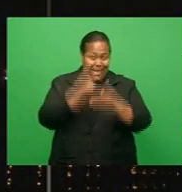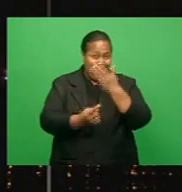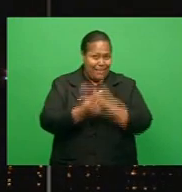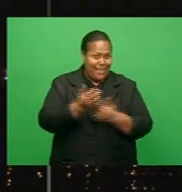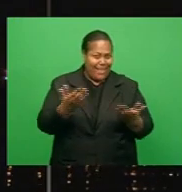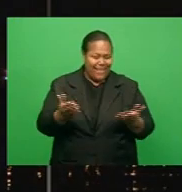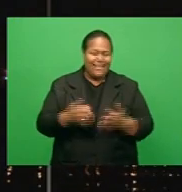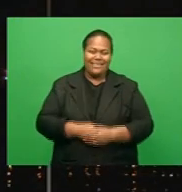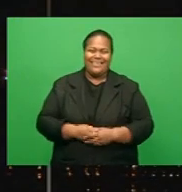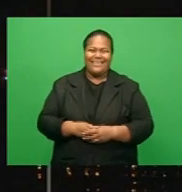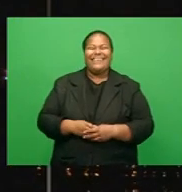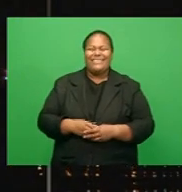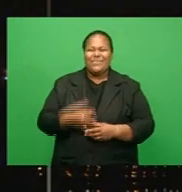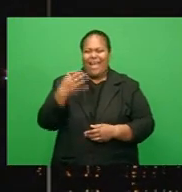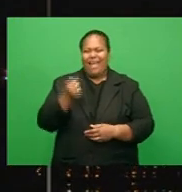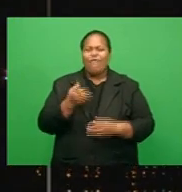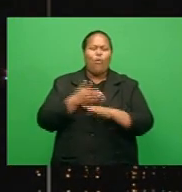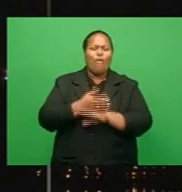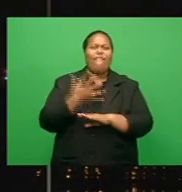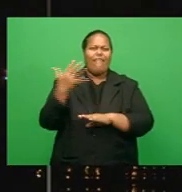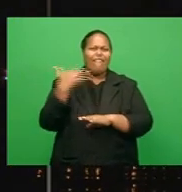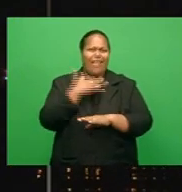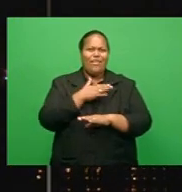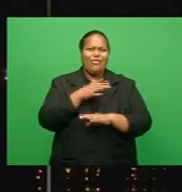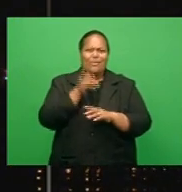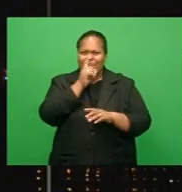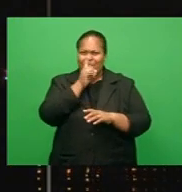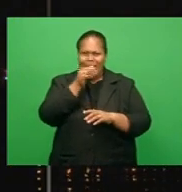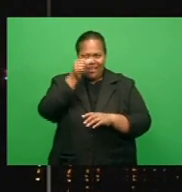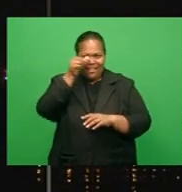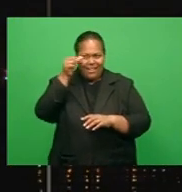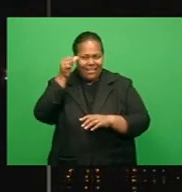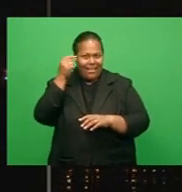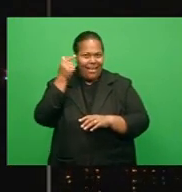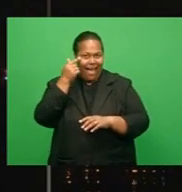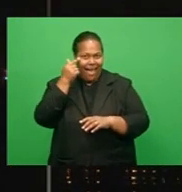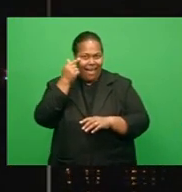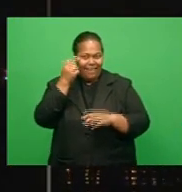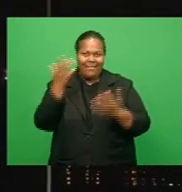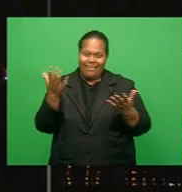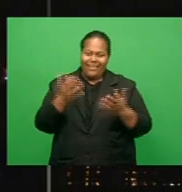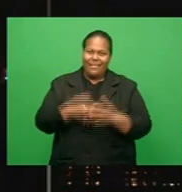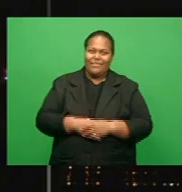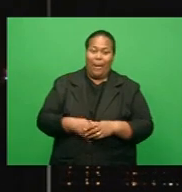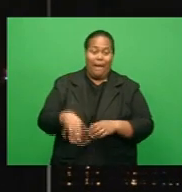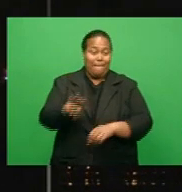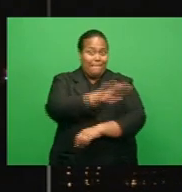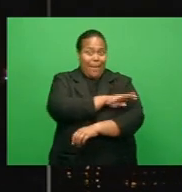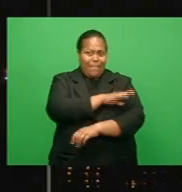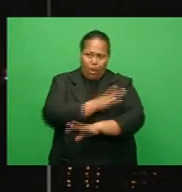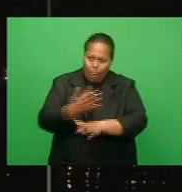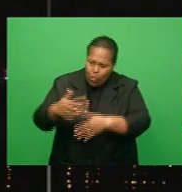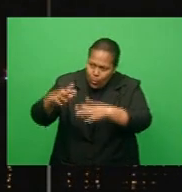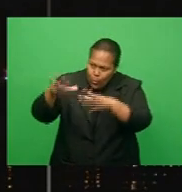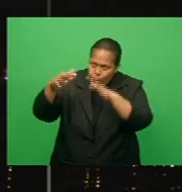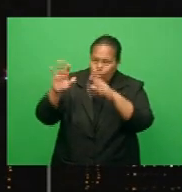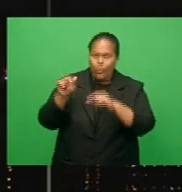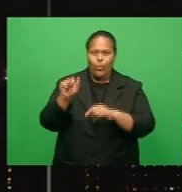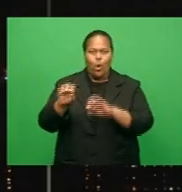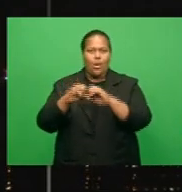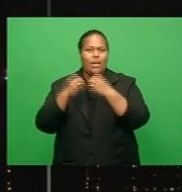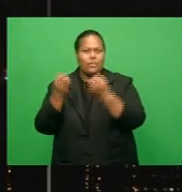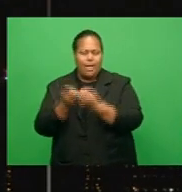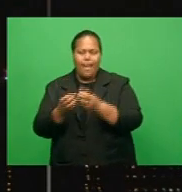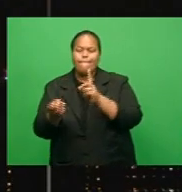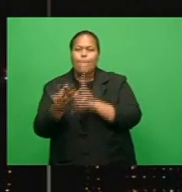Golden Jubilee celebrations, Prime Minister Vurenge Bainimarama commended the institution for raising awareness on the importance of visual